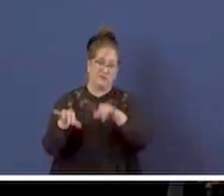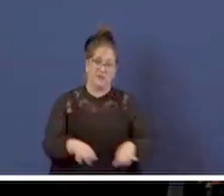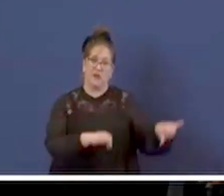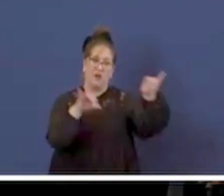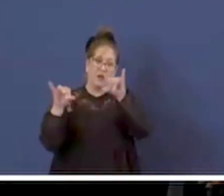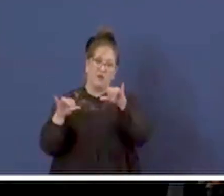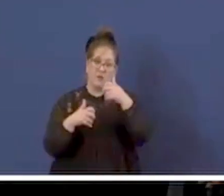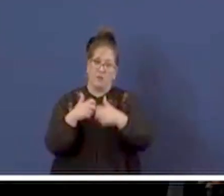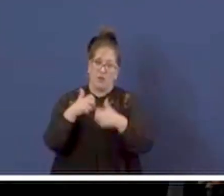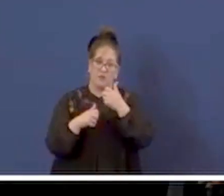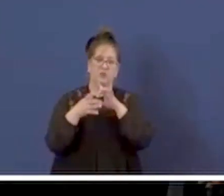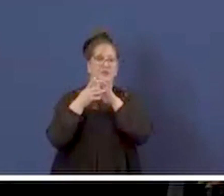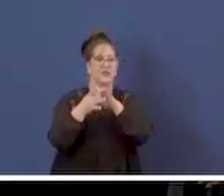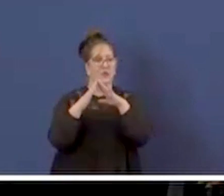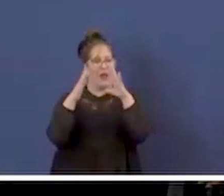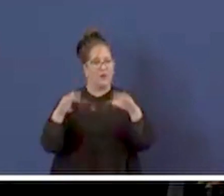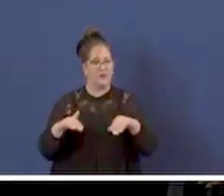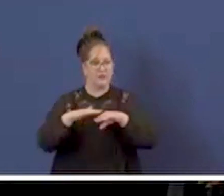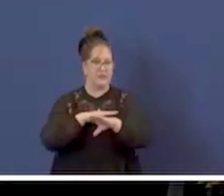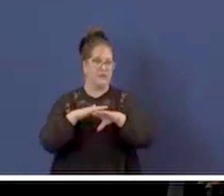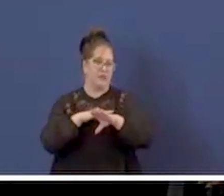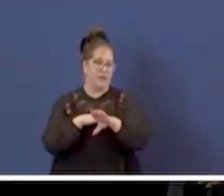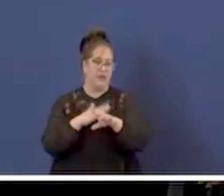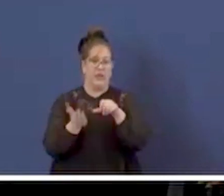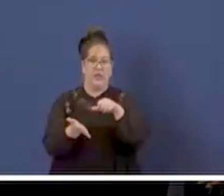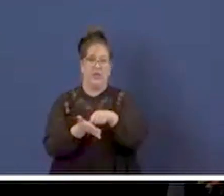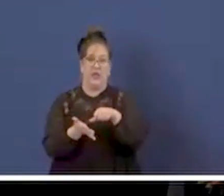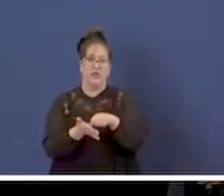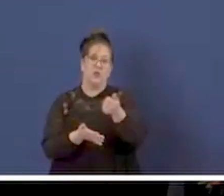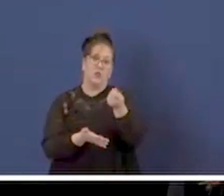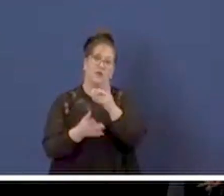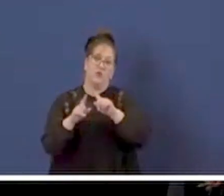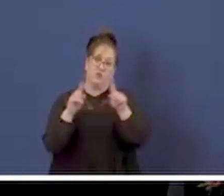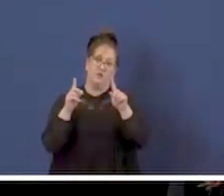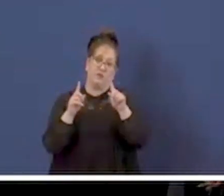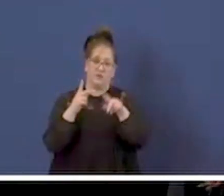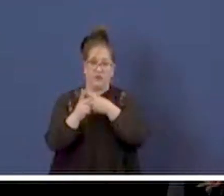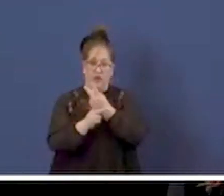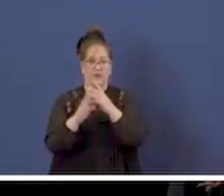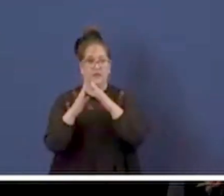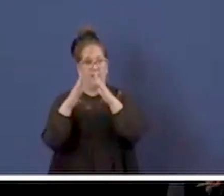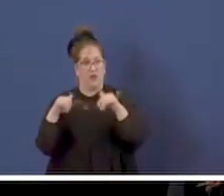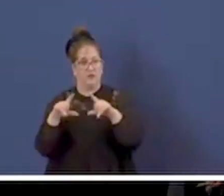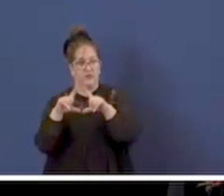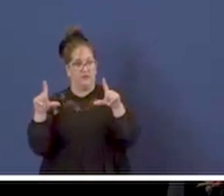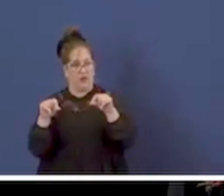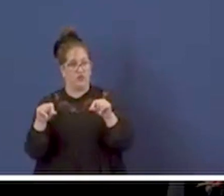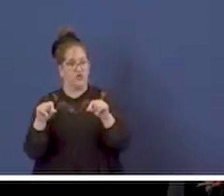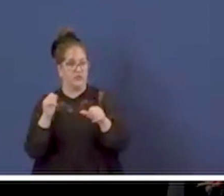related to housing accessibility. In Athens, we have a couple different types of housing voucher assistant